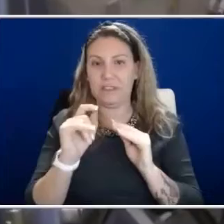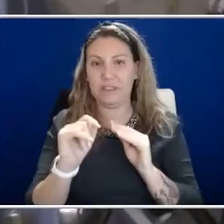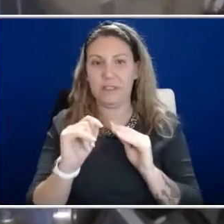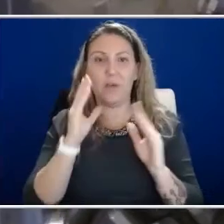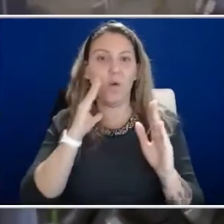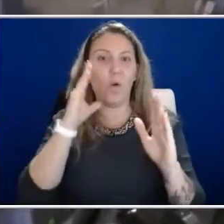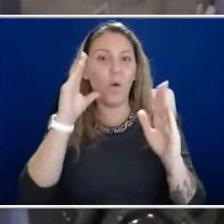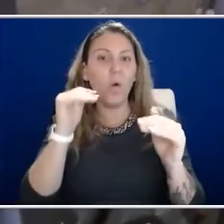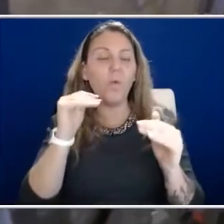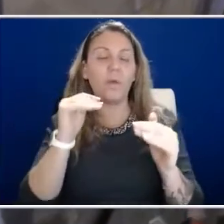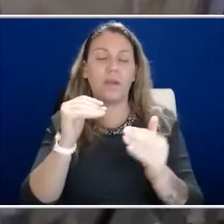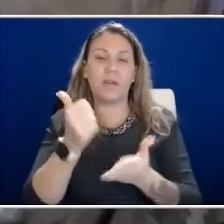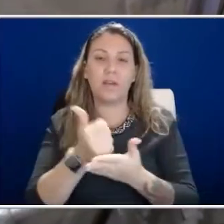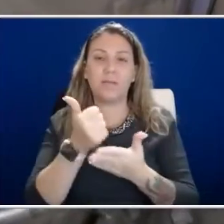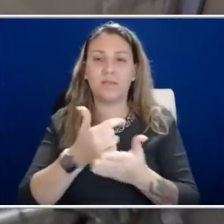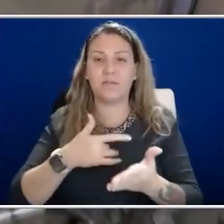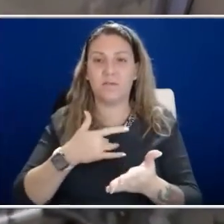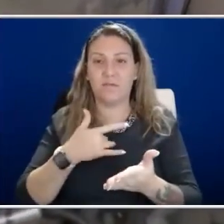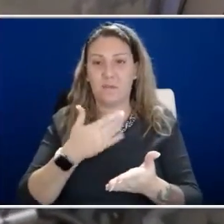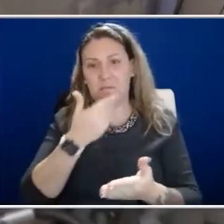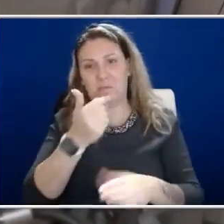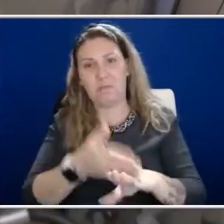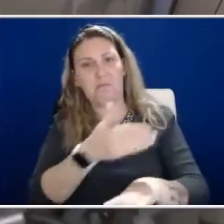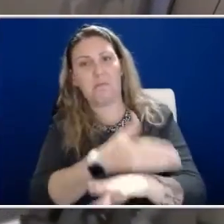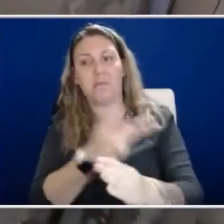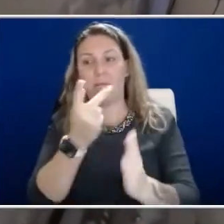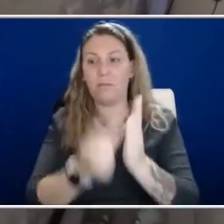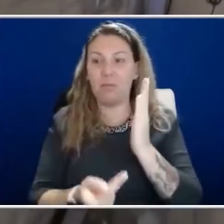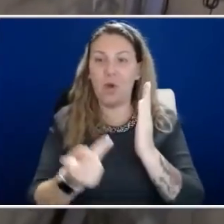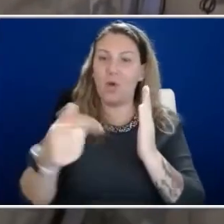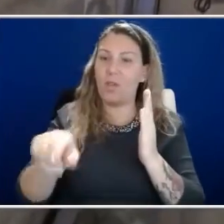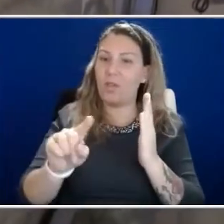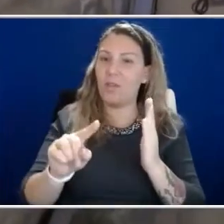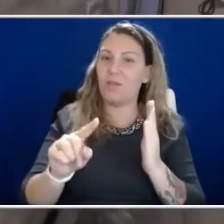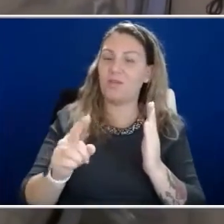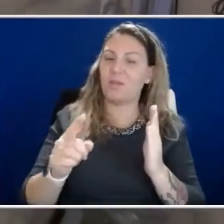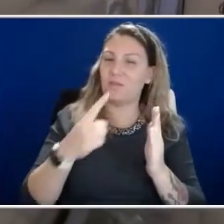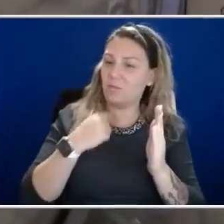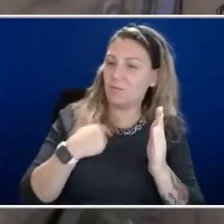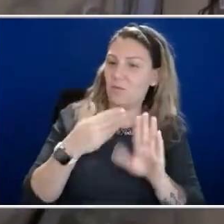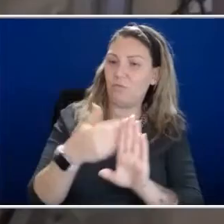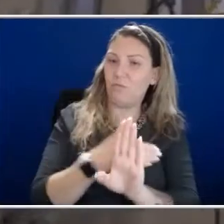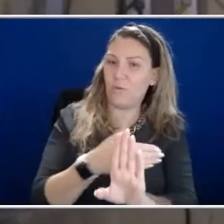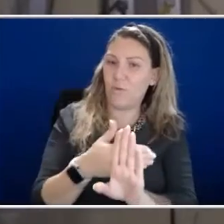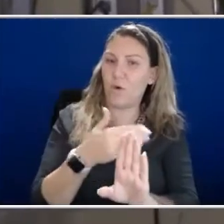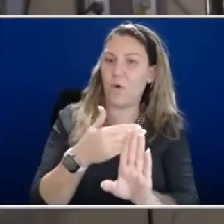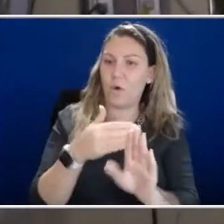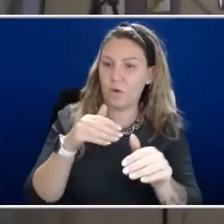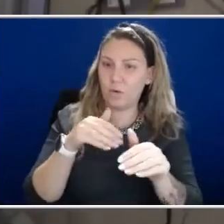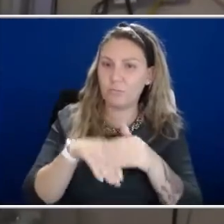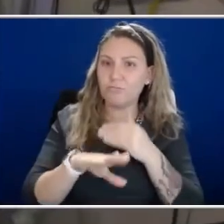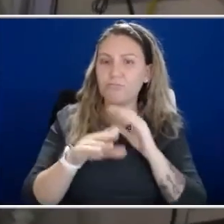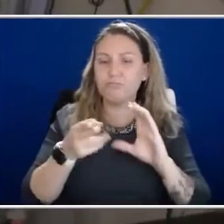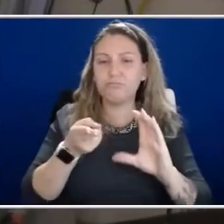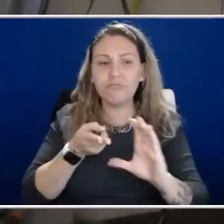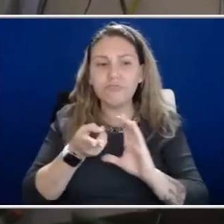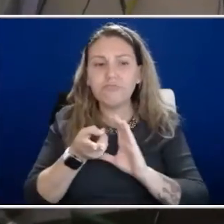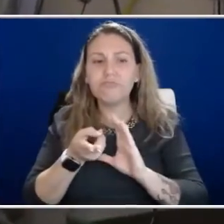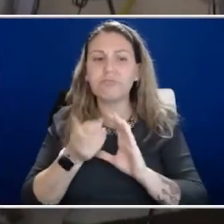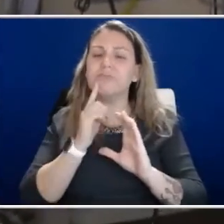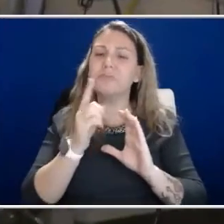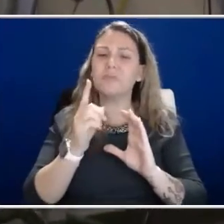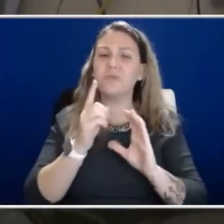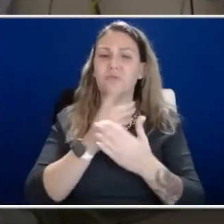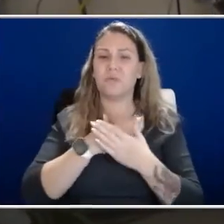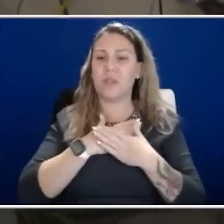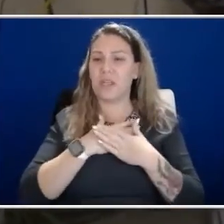feel better. Both of these patients have told us, though, before they went in that it's pretty relaxing. They don't feel anything major. I